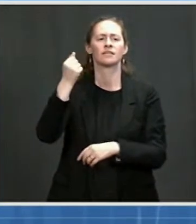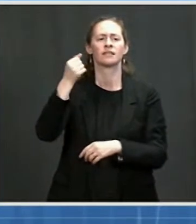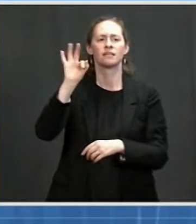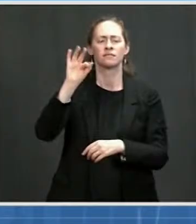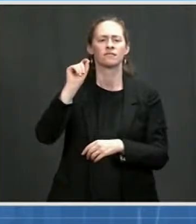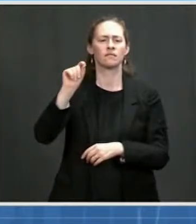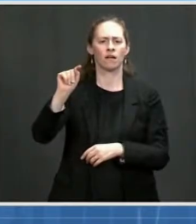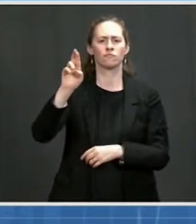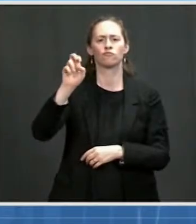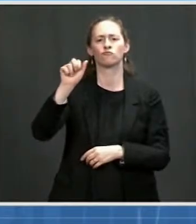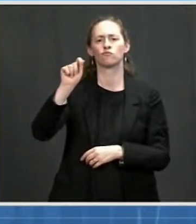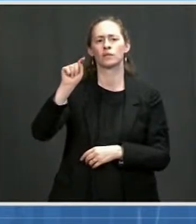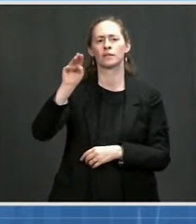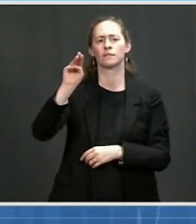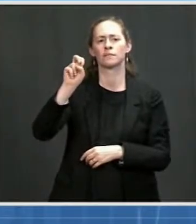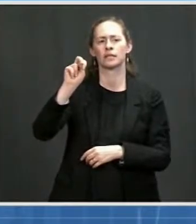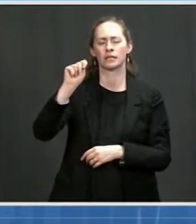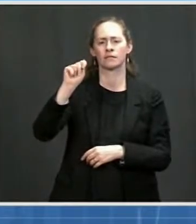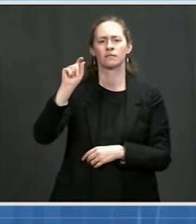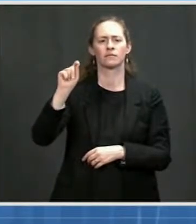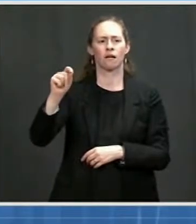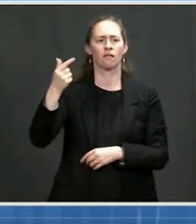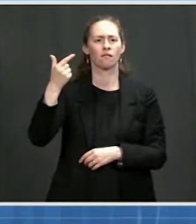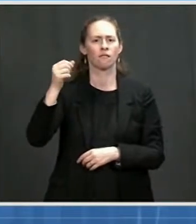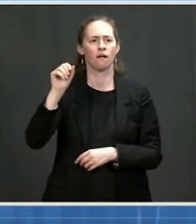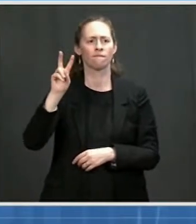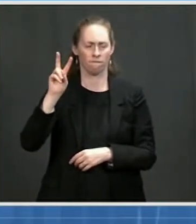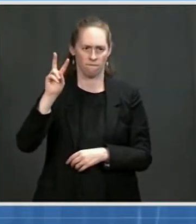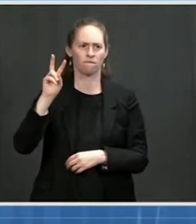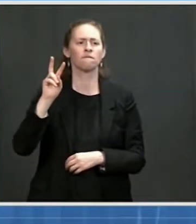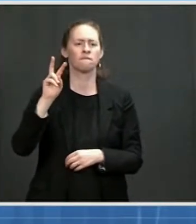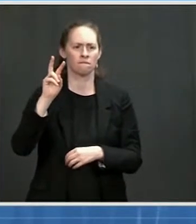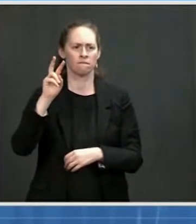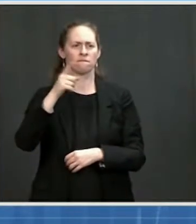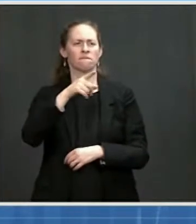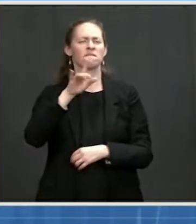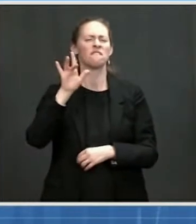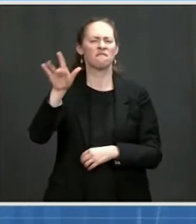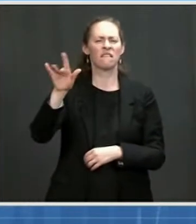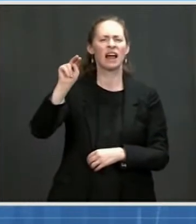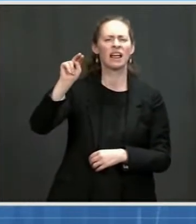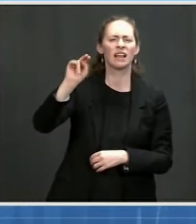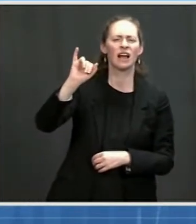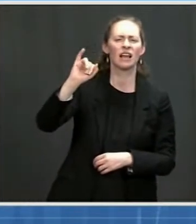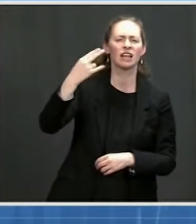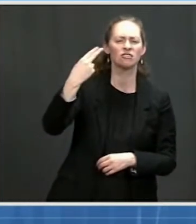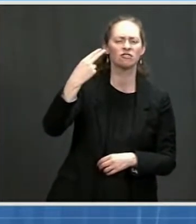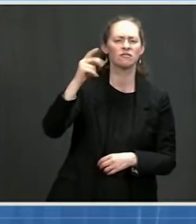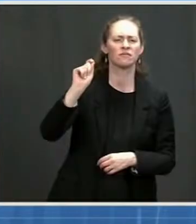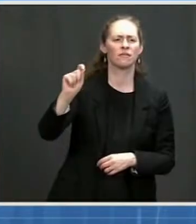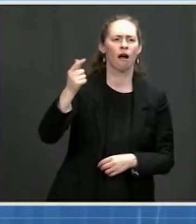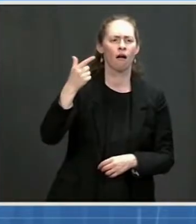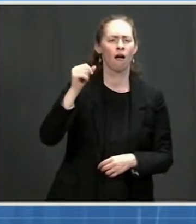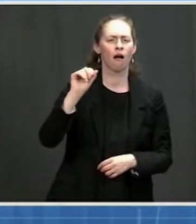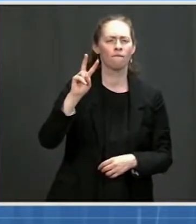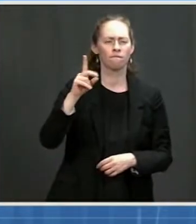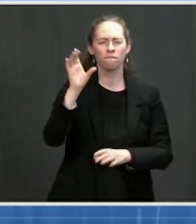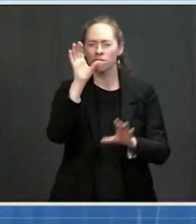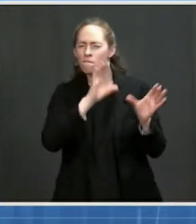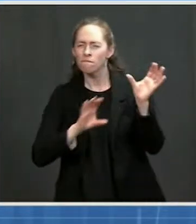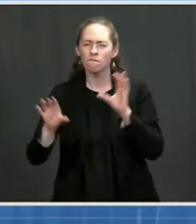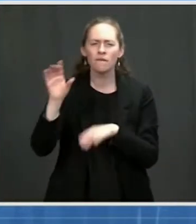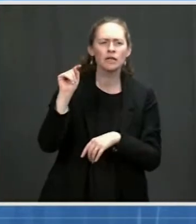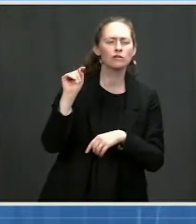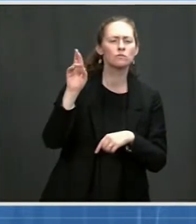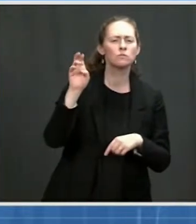www.covid19treatmentguidelines.nih.gov. If you can't remember that, just go nih.gov and search for treatment guidelines. The reason I show you this, and I know it's very difficult